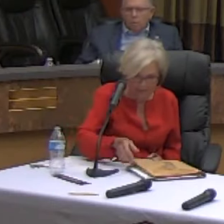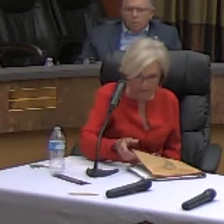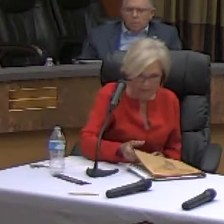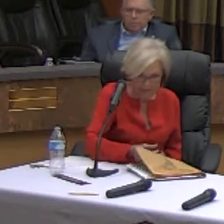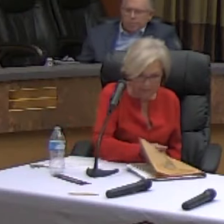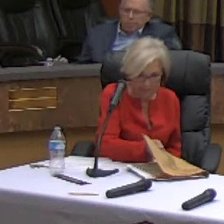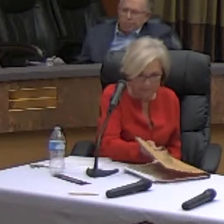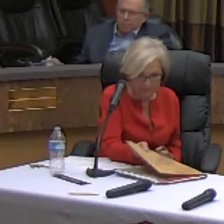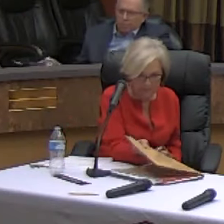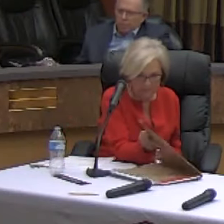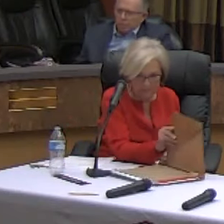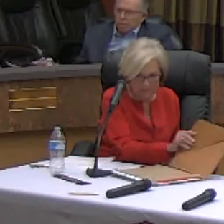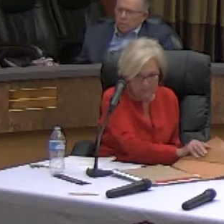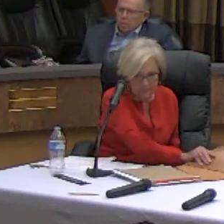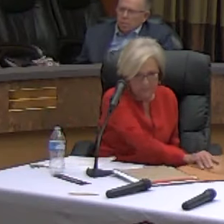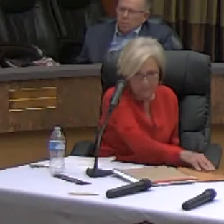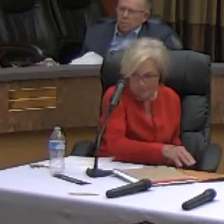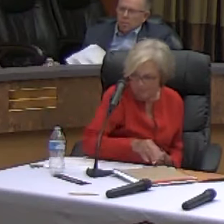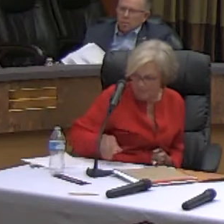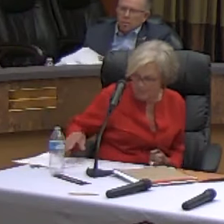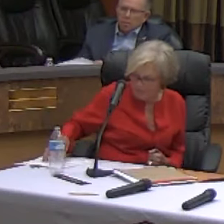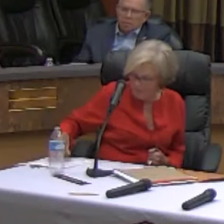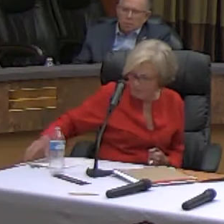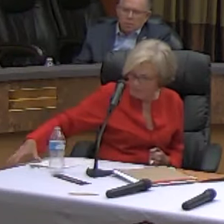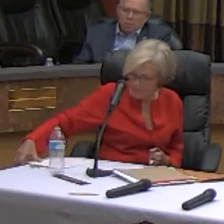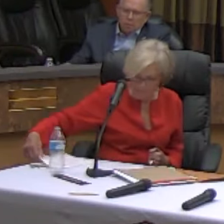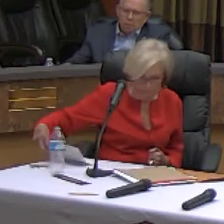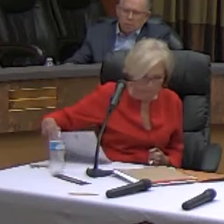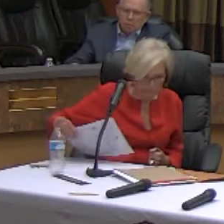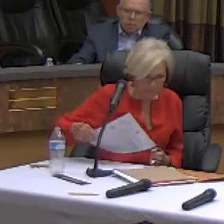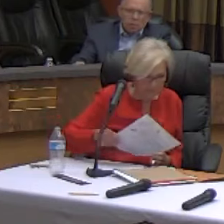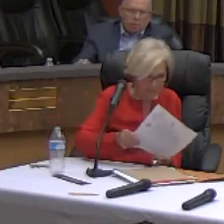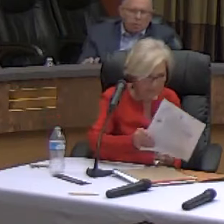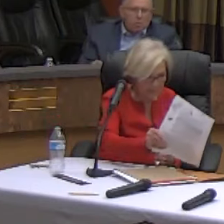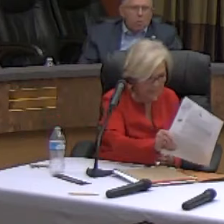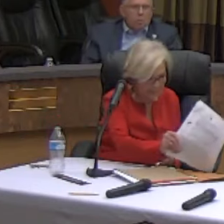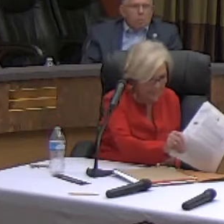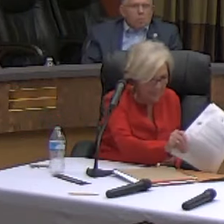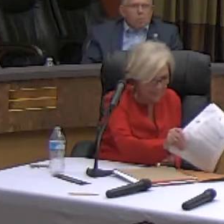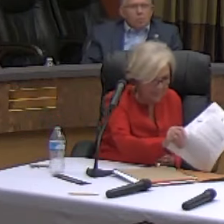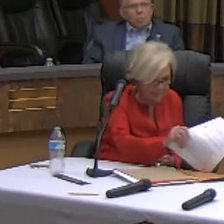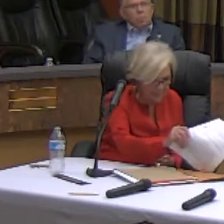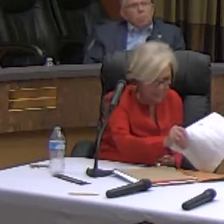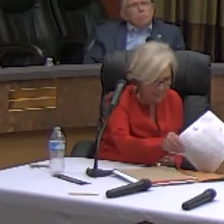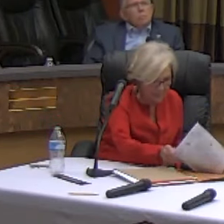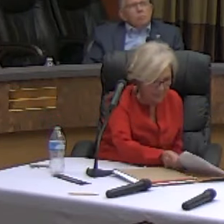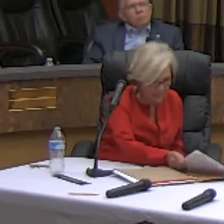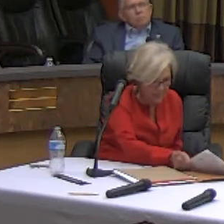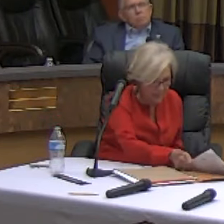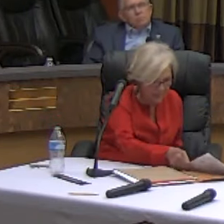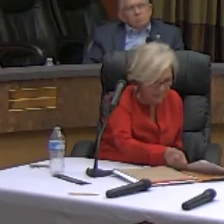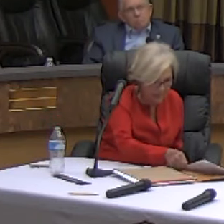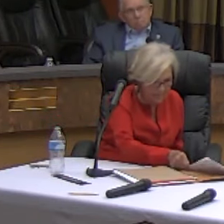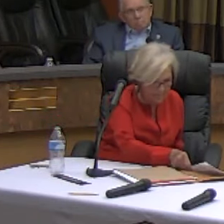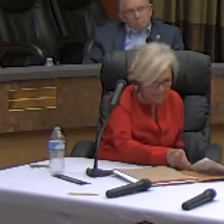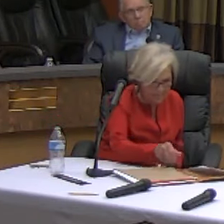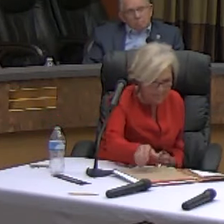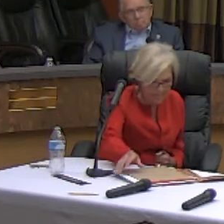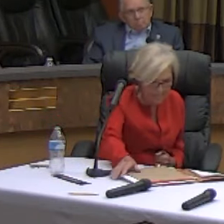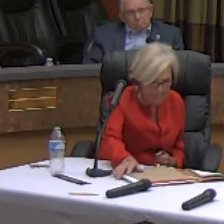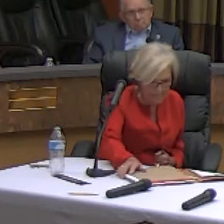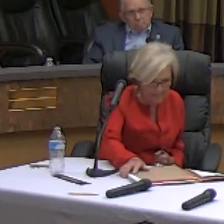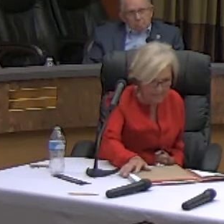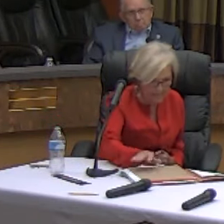is coming from Benjamin Franklin. They who can give up essential liberty to obtain a little temporary